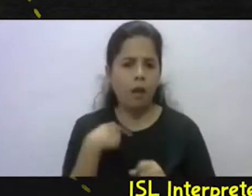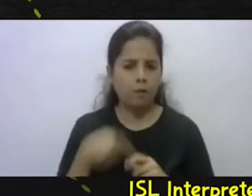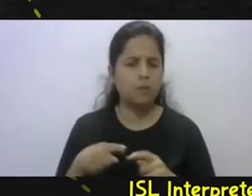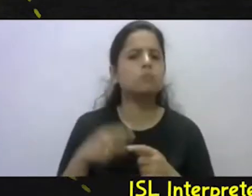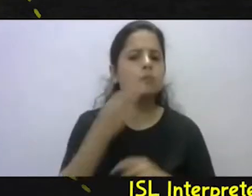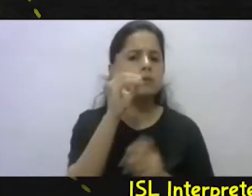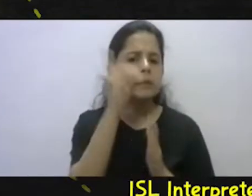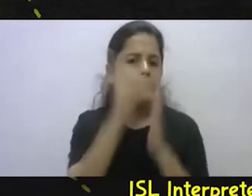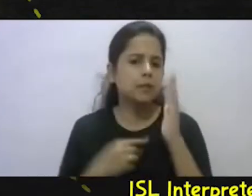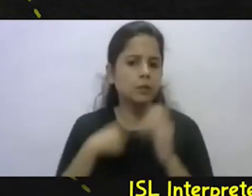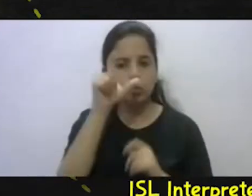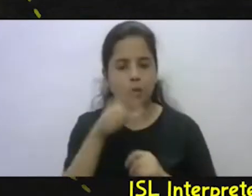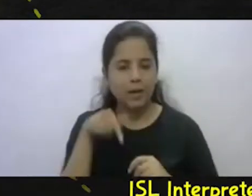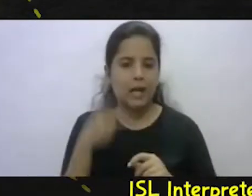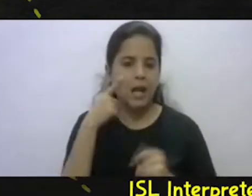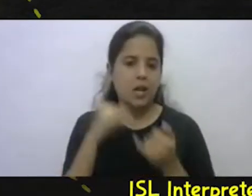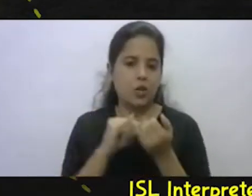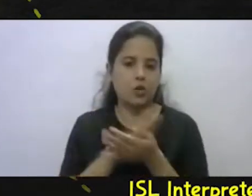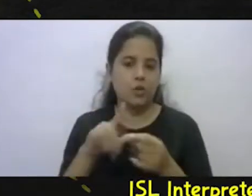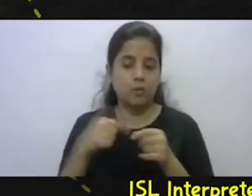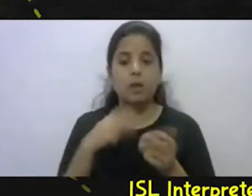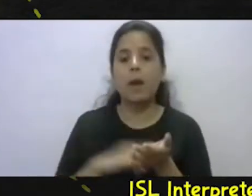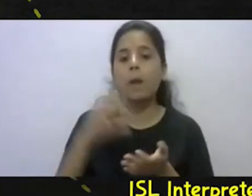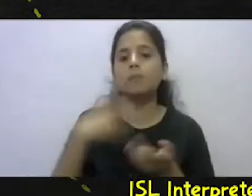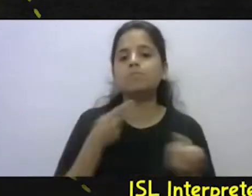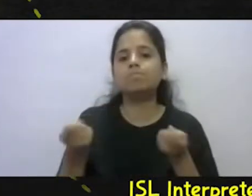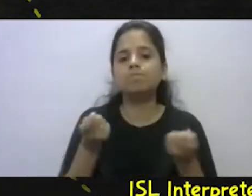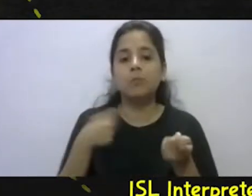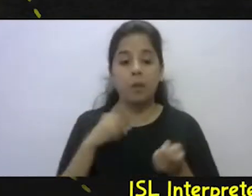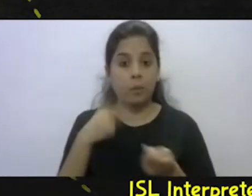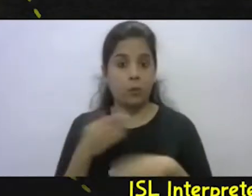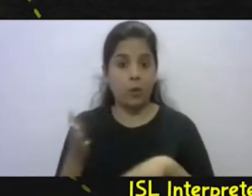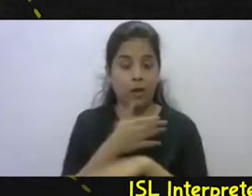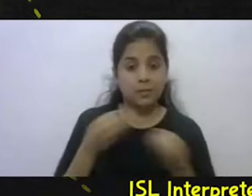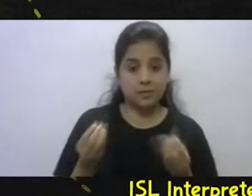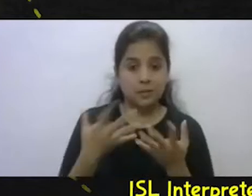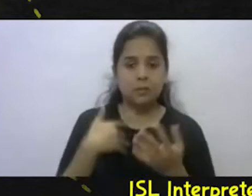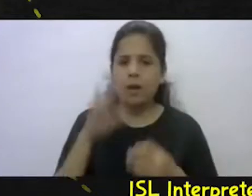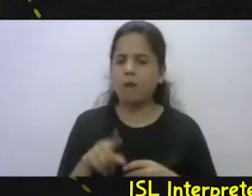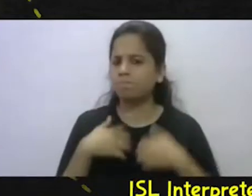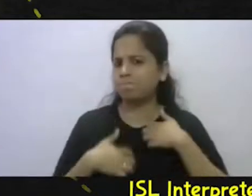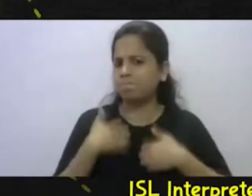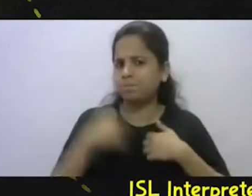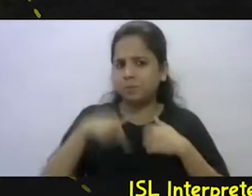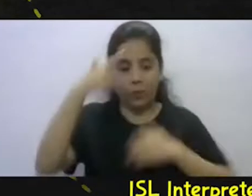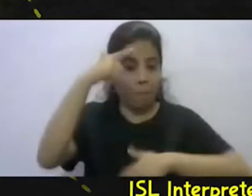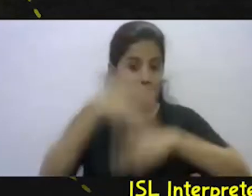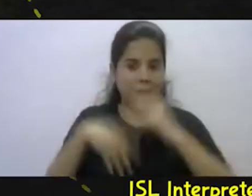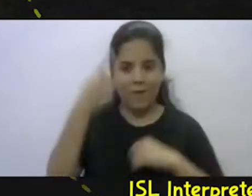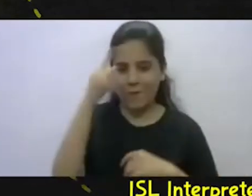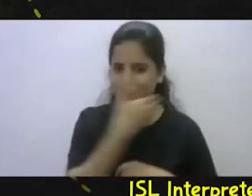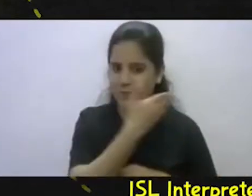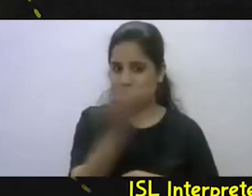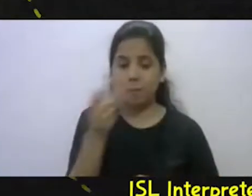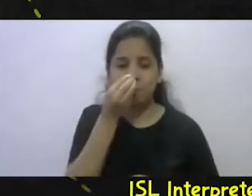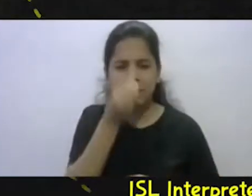your MC for this session. And before we start the session, we have a very, very exciting hour planned for you. So please make